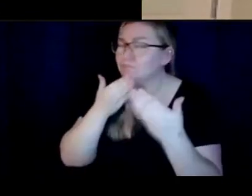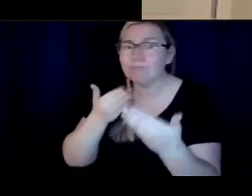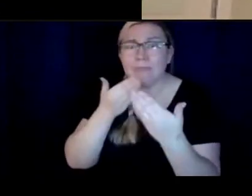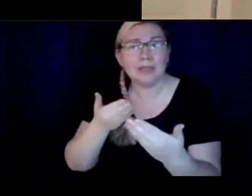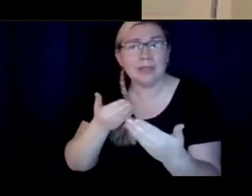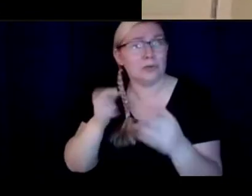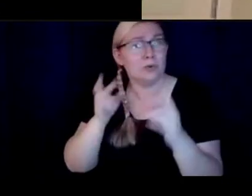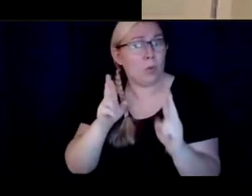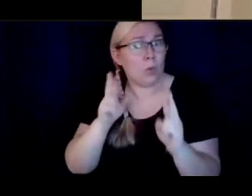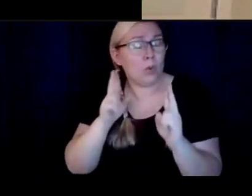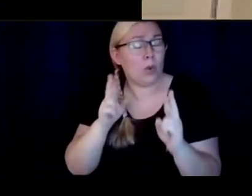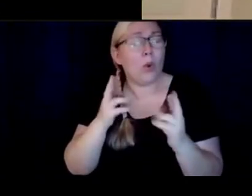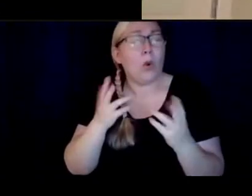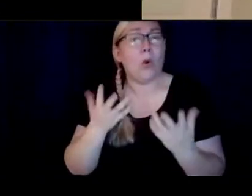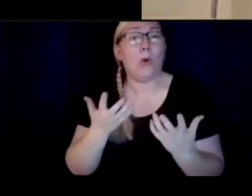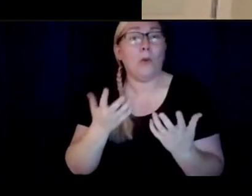that